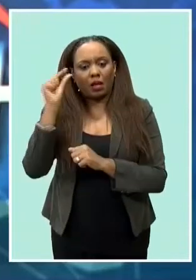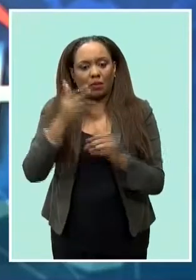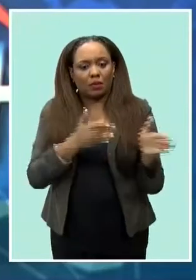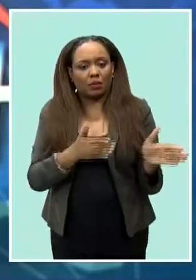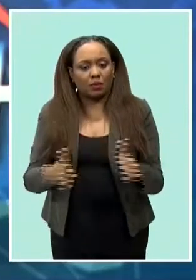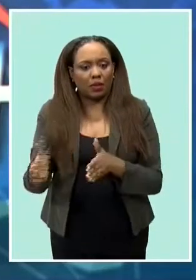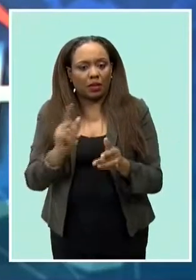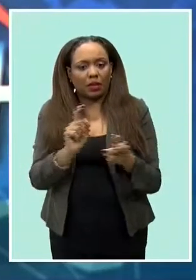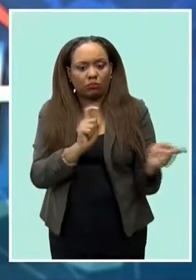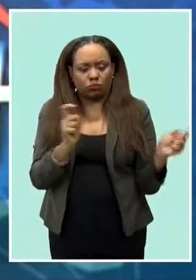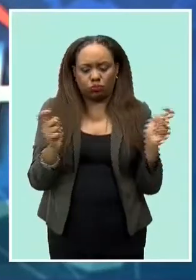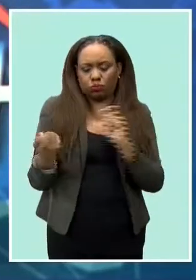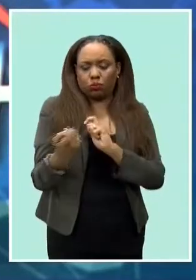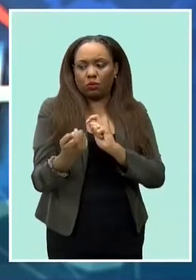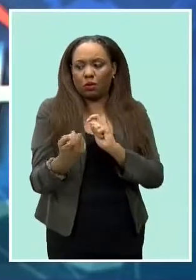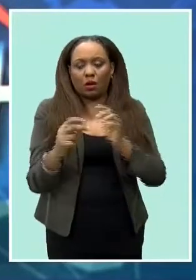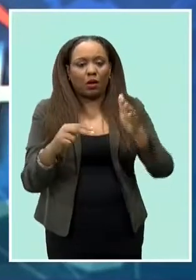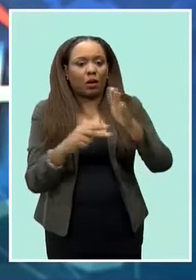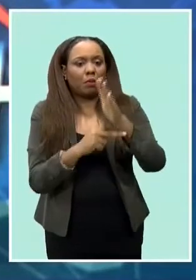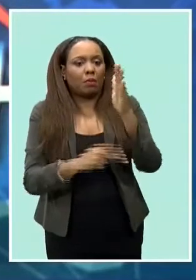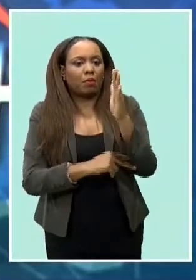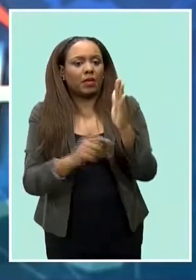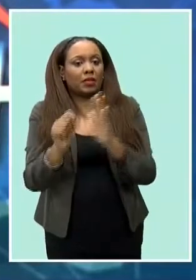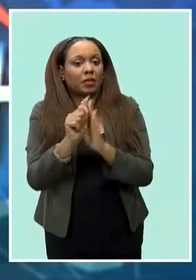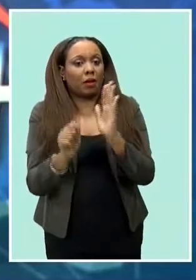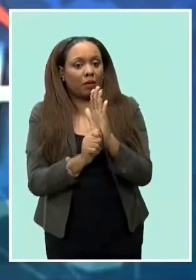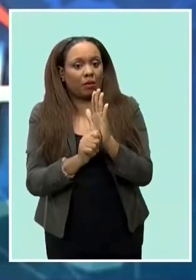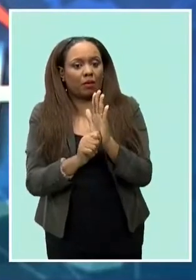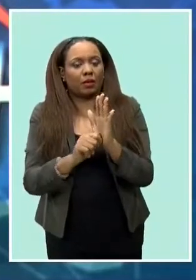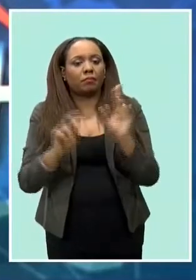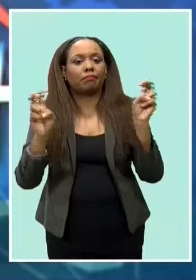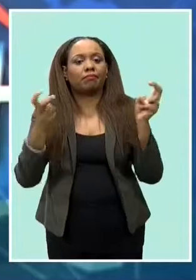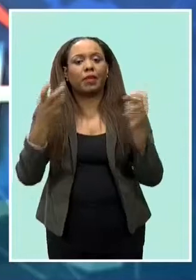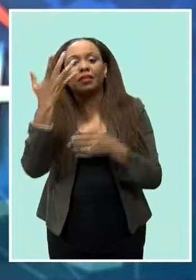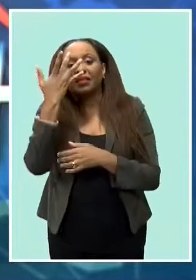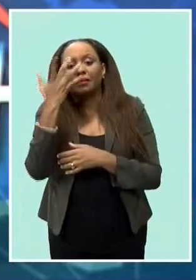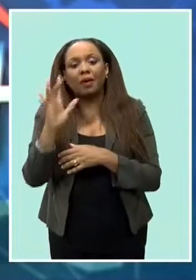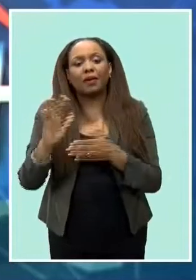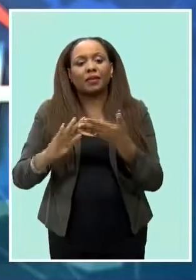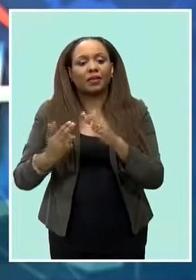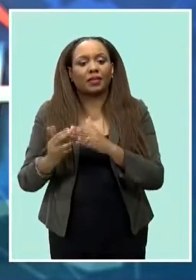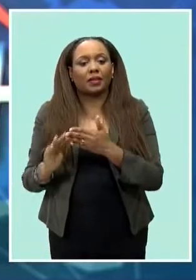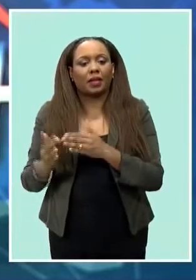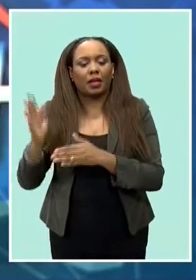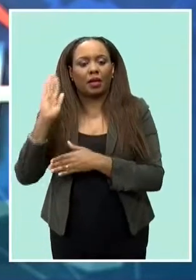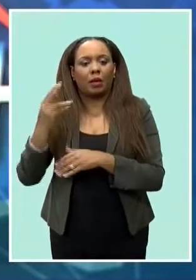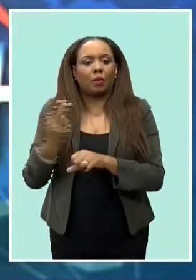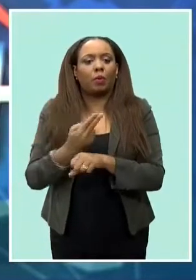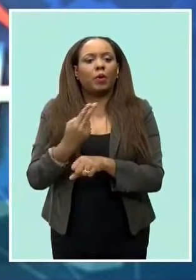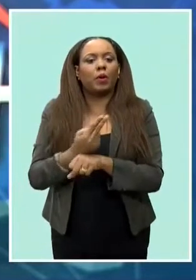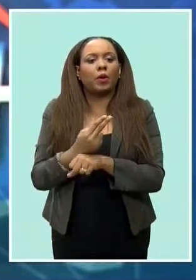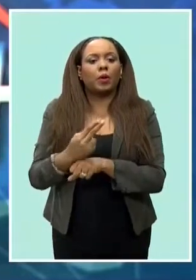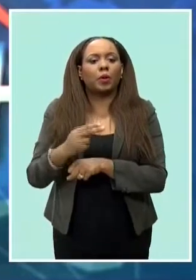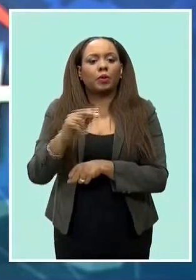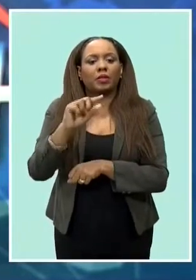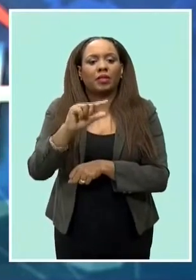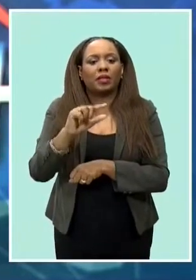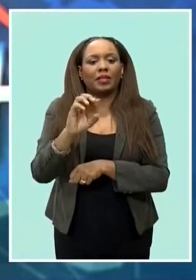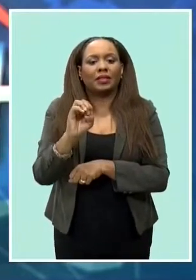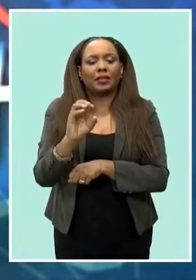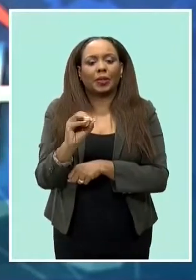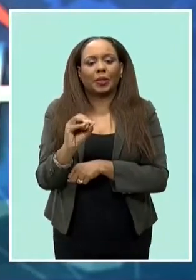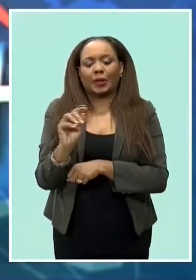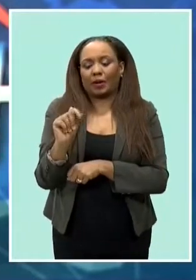plan to transform Bridgetown to a smart city. It will involve the use of sensors and geotagging of parking spots across the